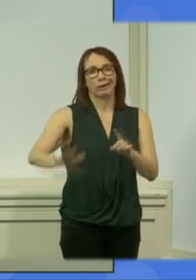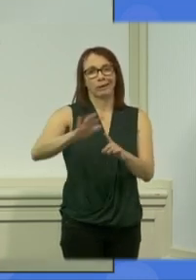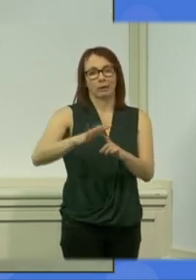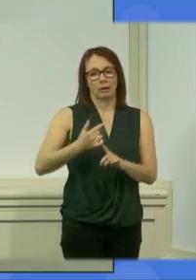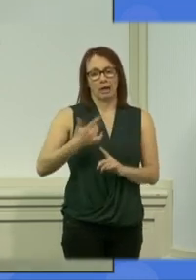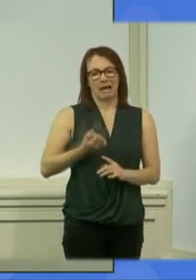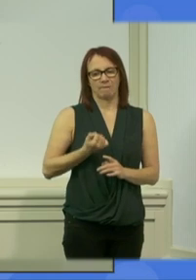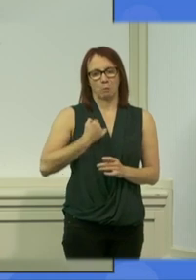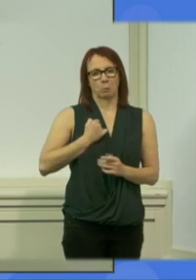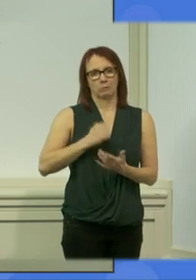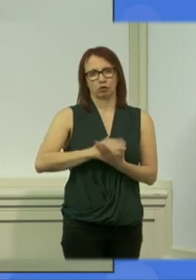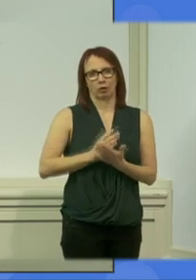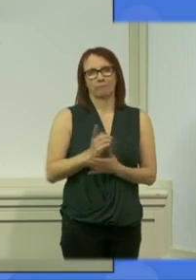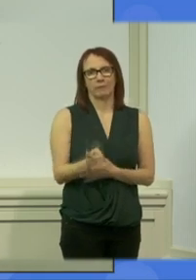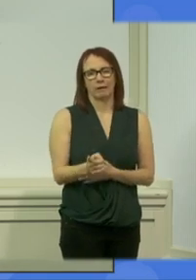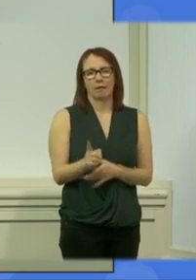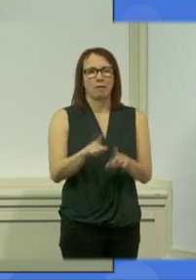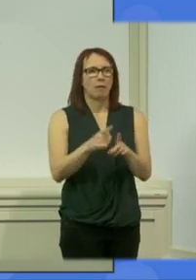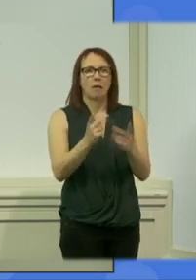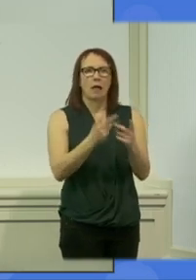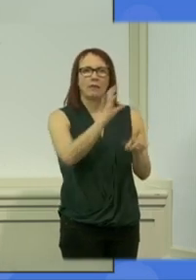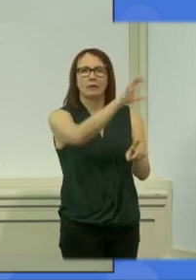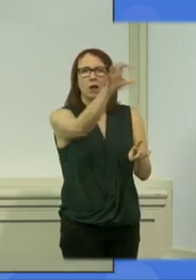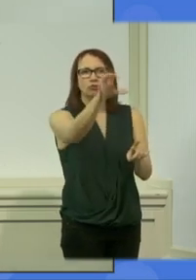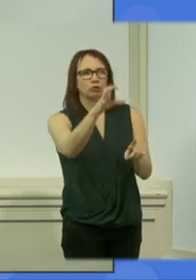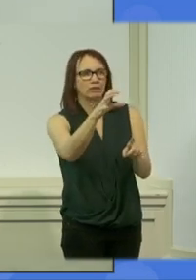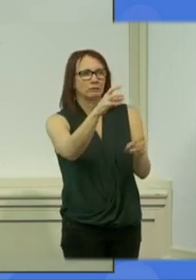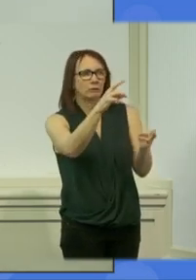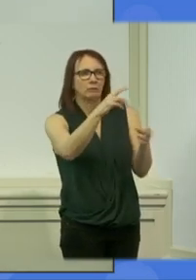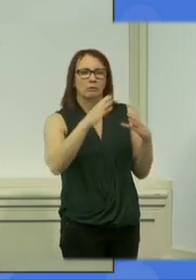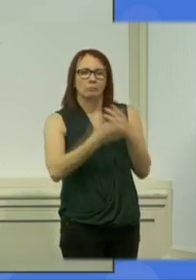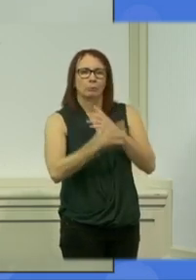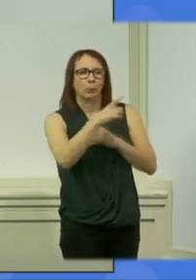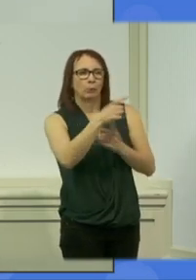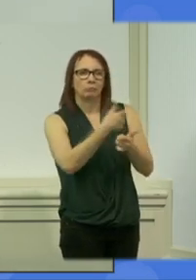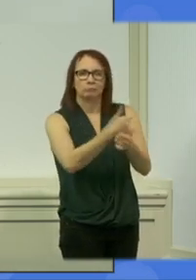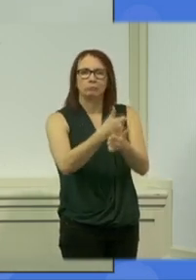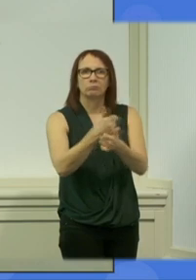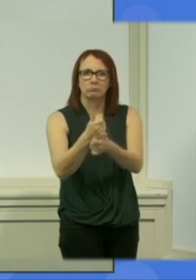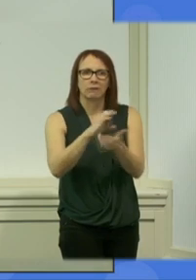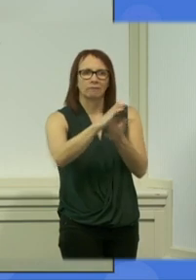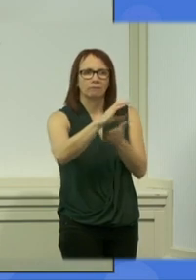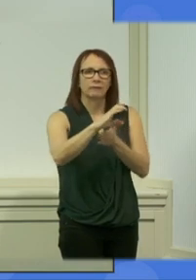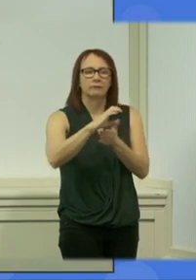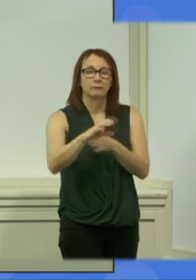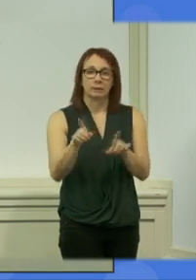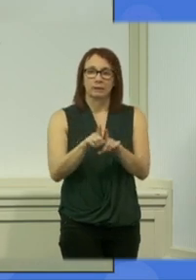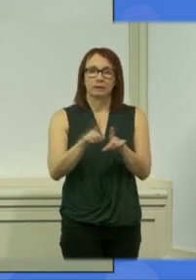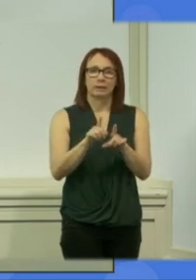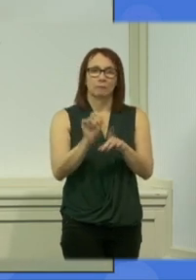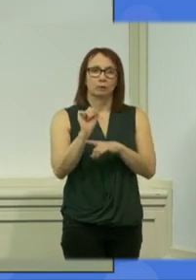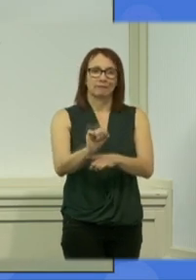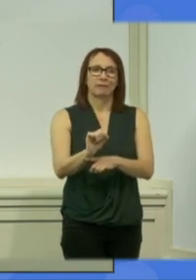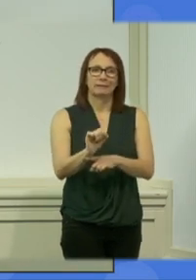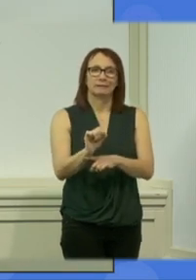money that's spent helping countries that are less developed. Similarly for defence spending, Scotland doesn't have